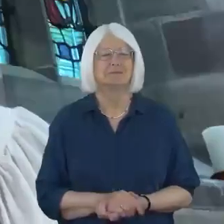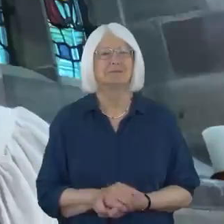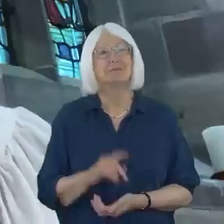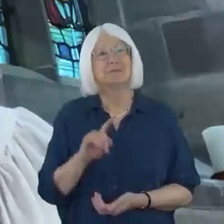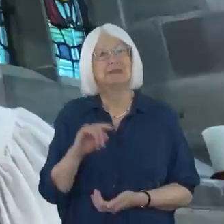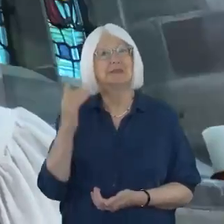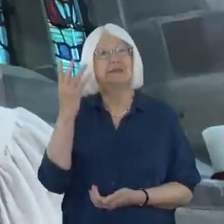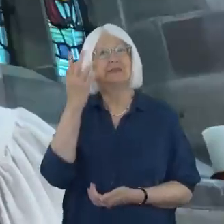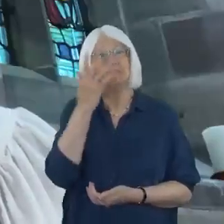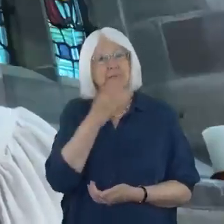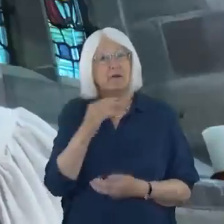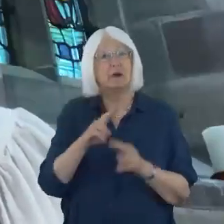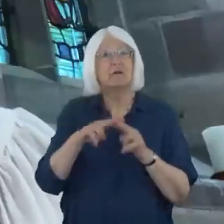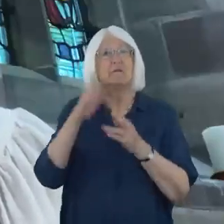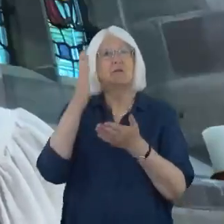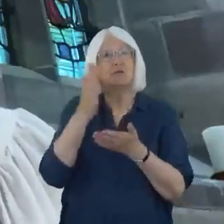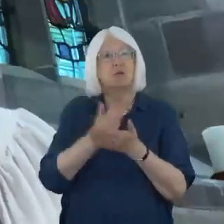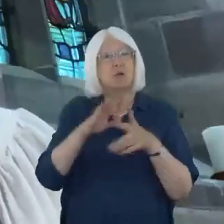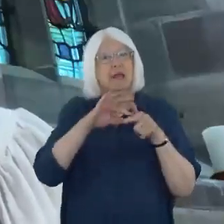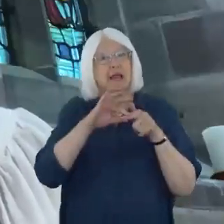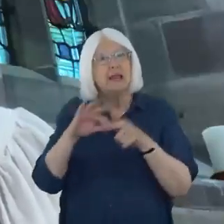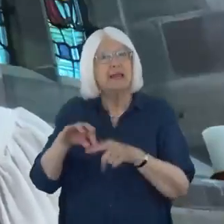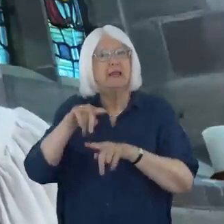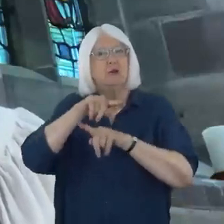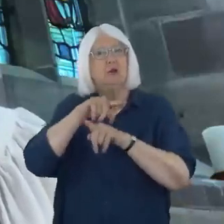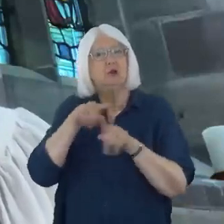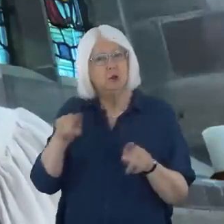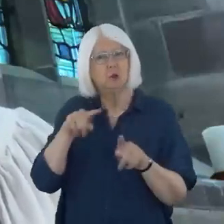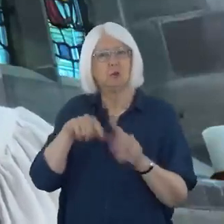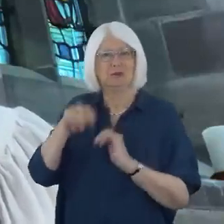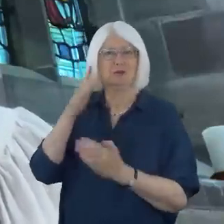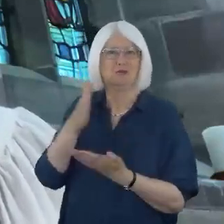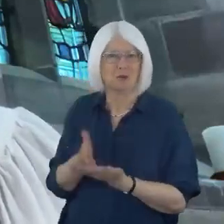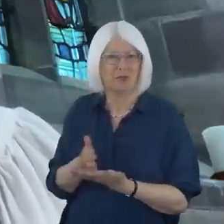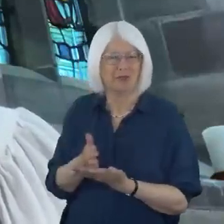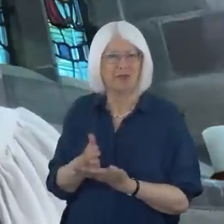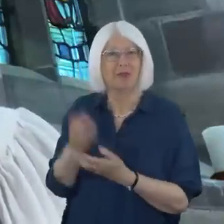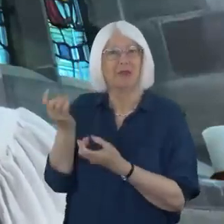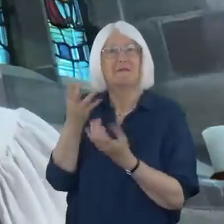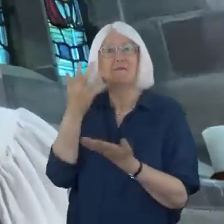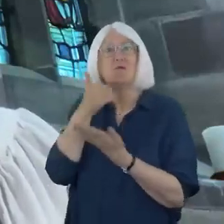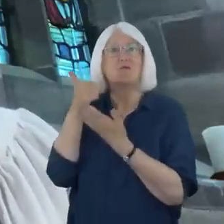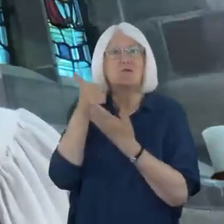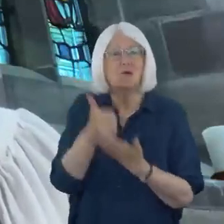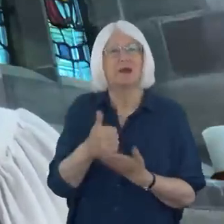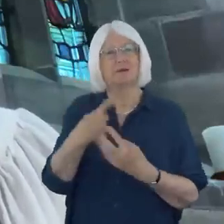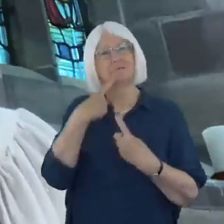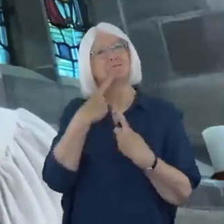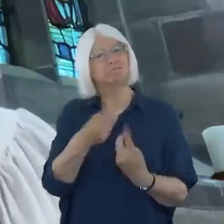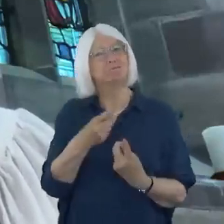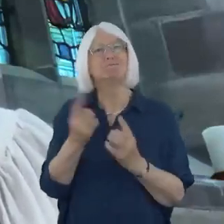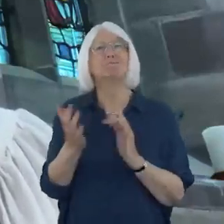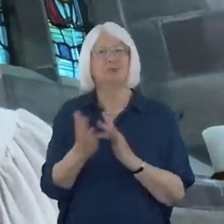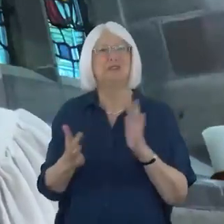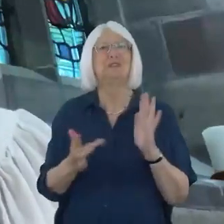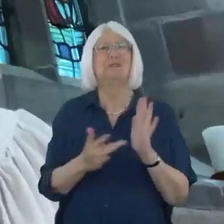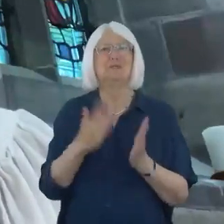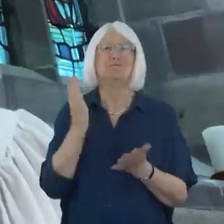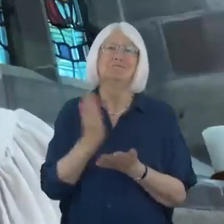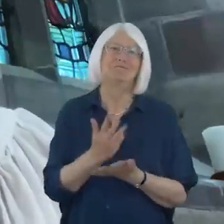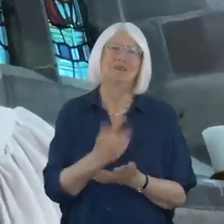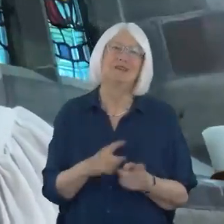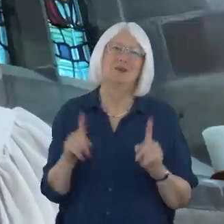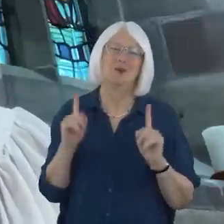The Spirit of truth lead you into all truth, give you grace to confess that Jesus Christ is